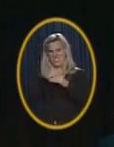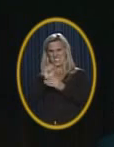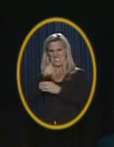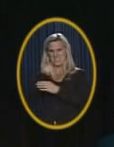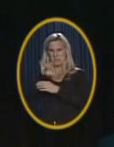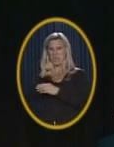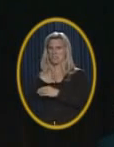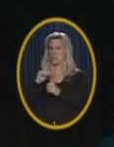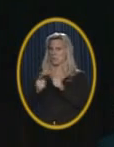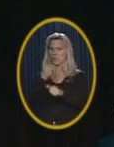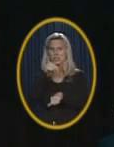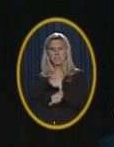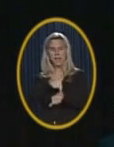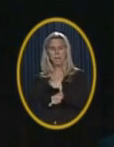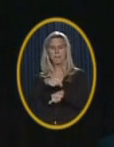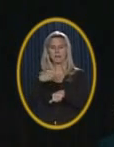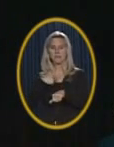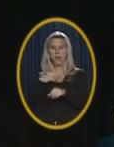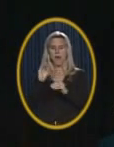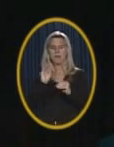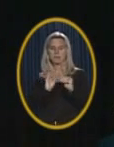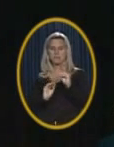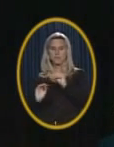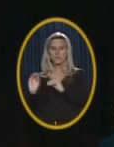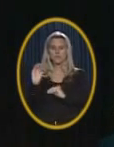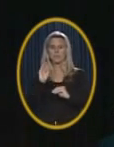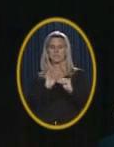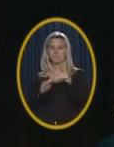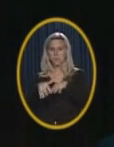rookie going up for the first time. So I was moving around slow,